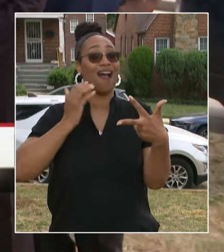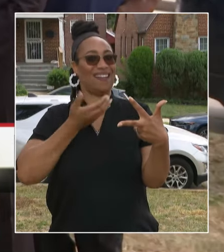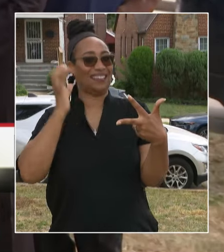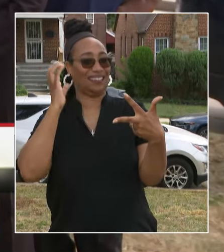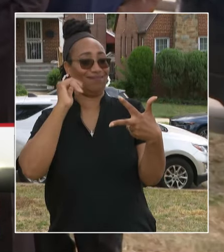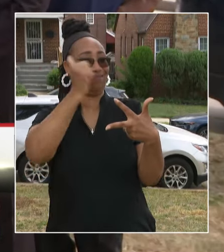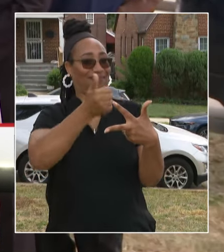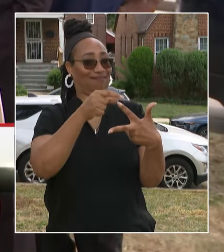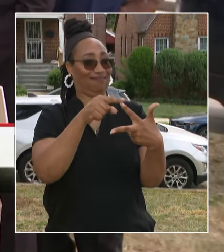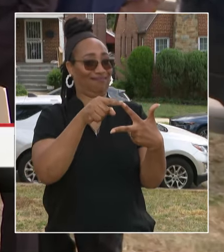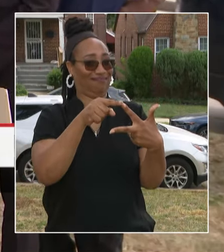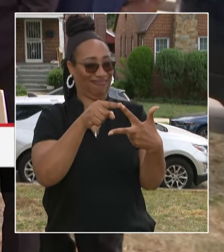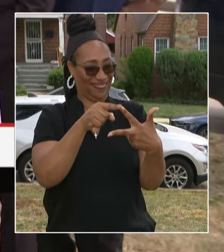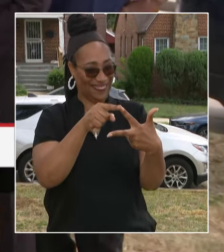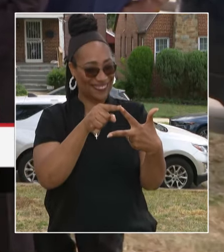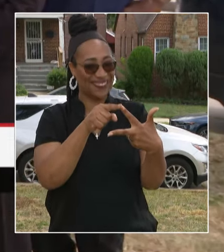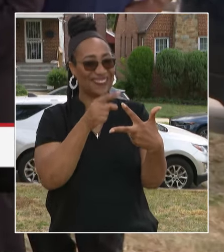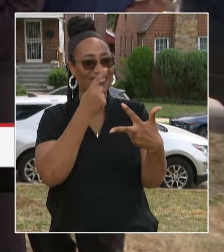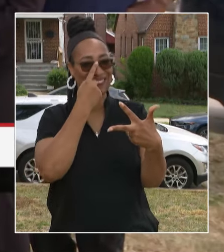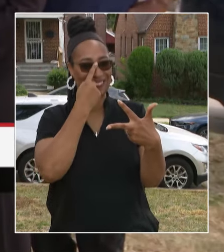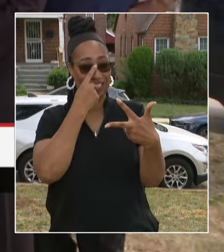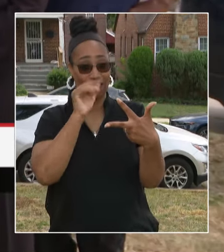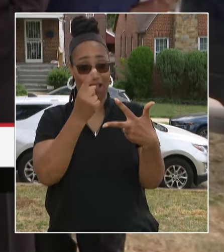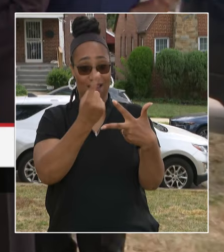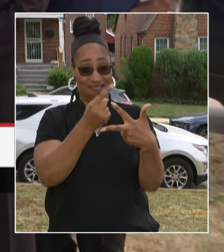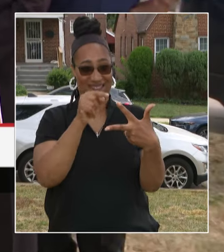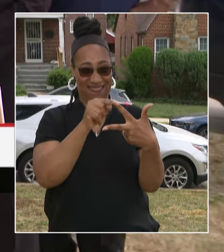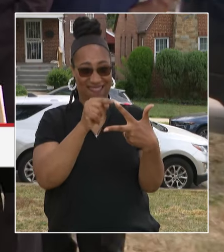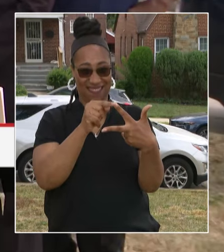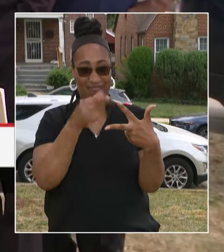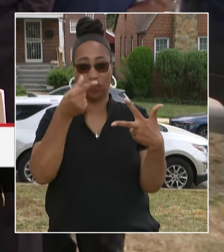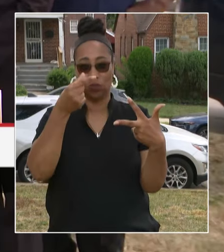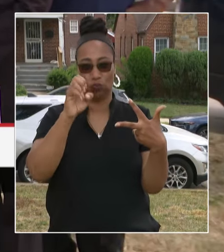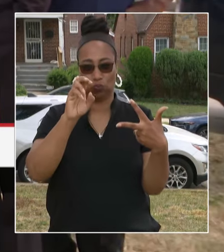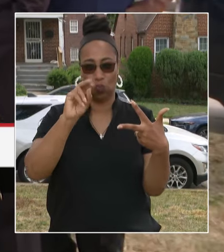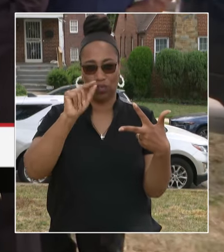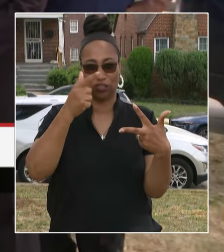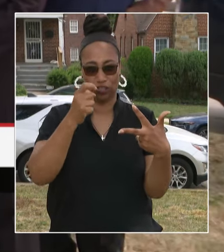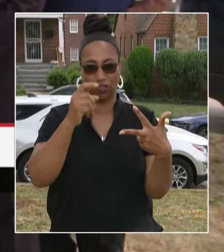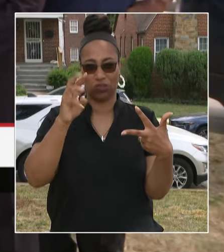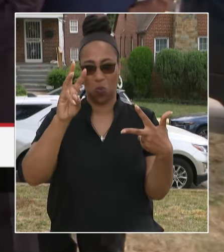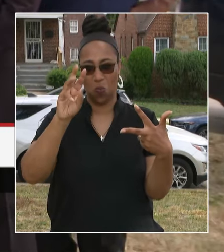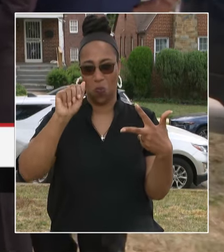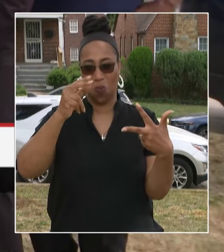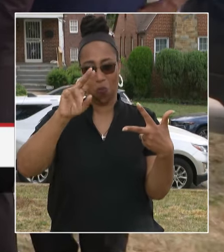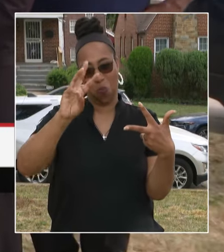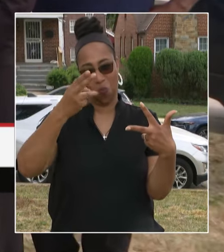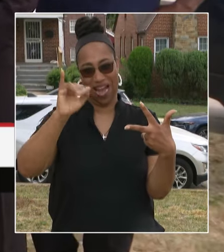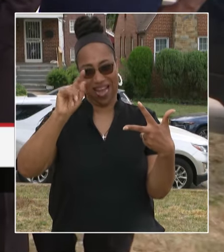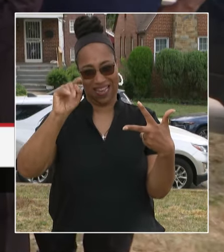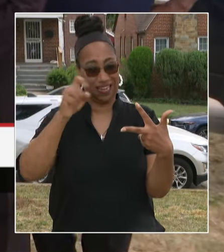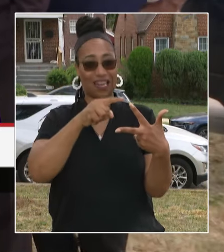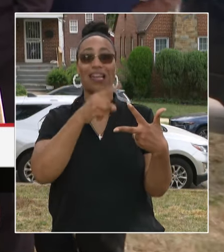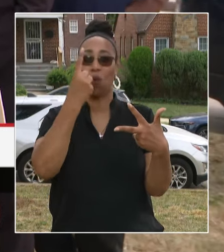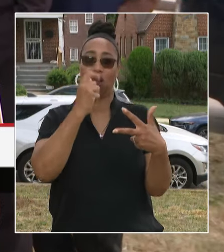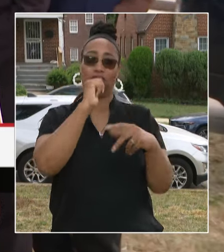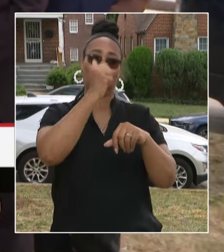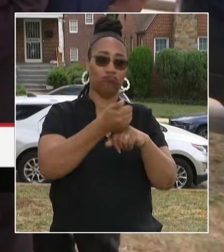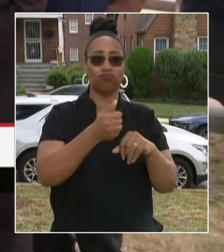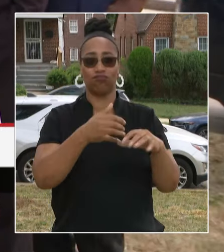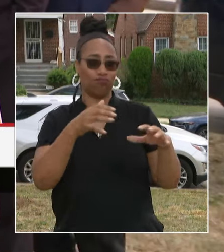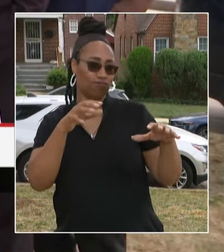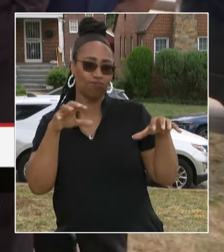George Henry White, who was one of our cousins. He was the one that put on the legislation on Capitol Hill about the anti-lynching, and not to